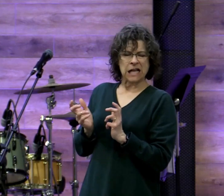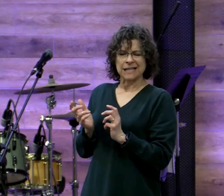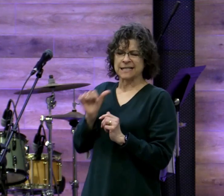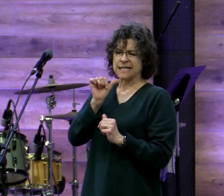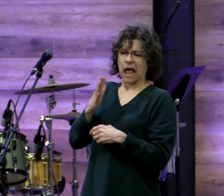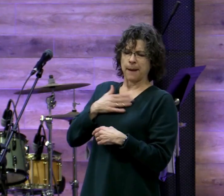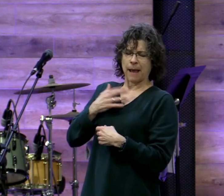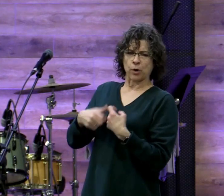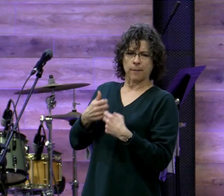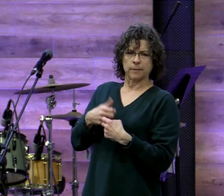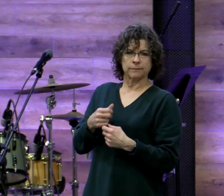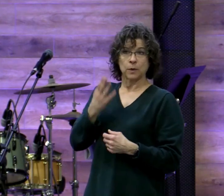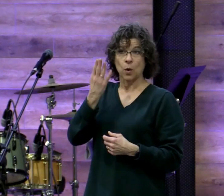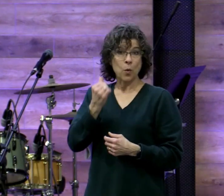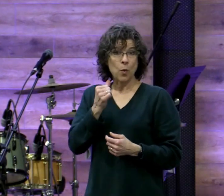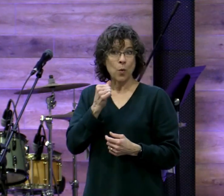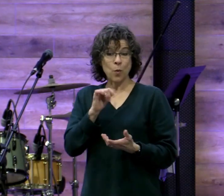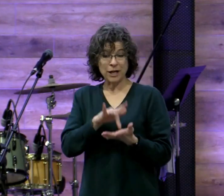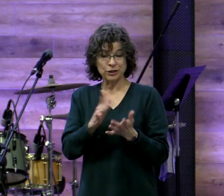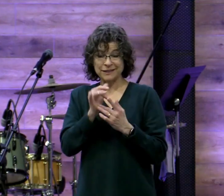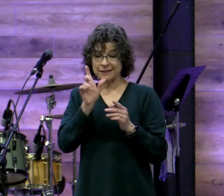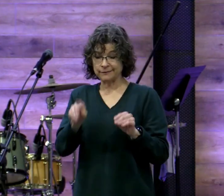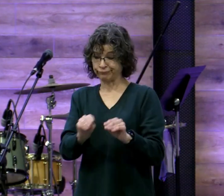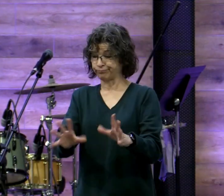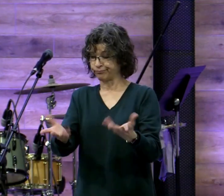didn't he just freely do it? All right, here we go.